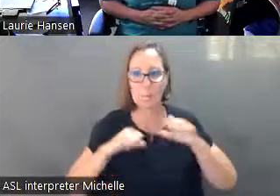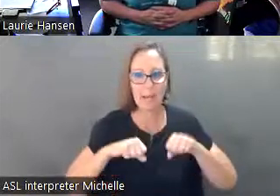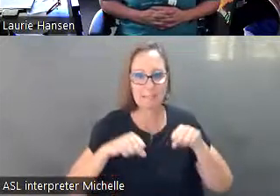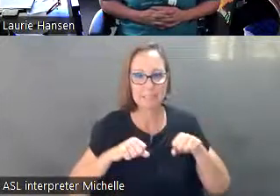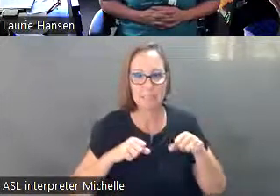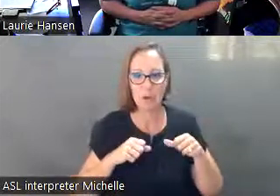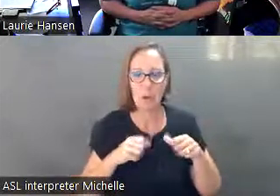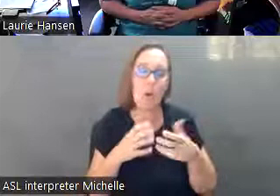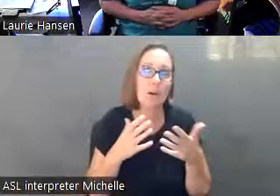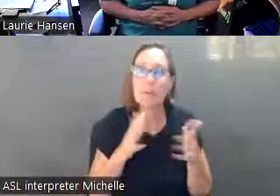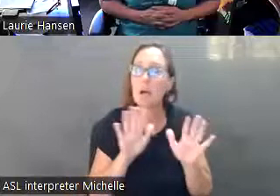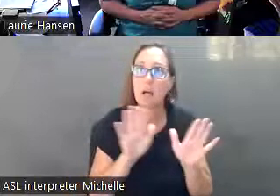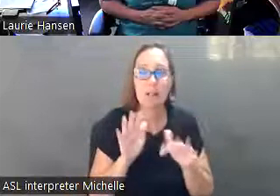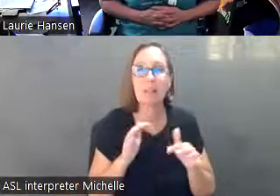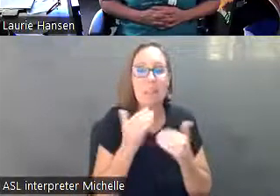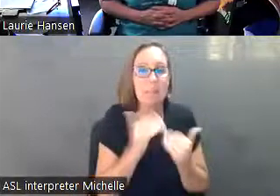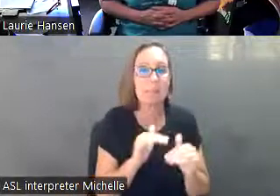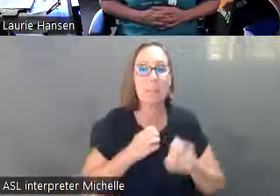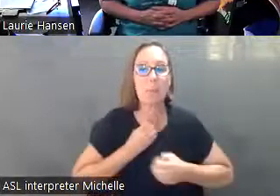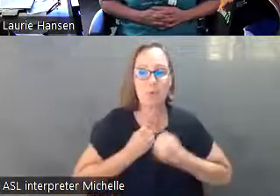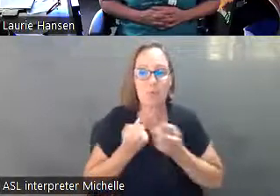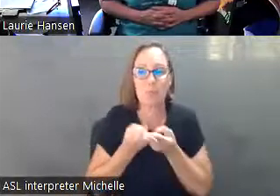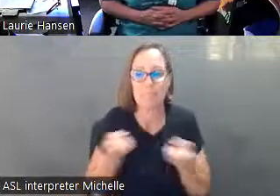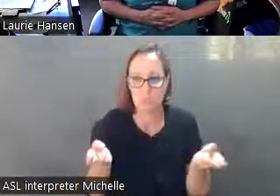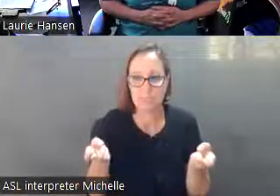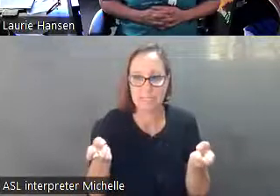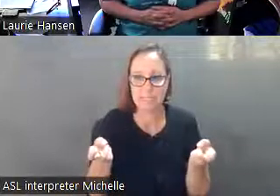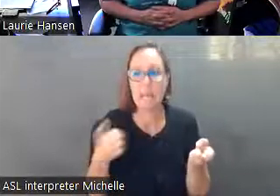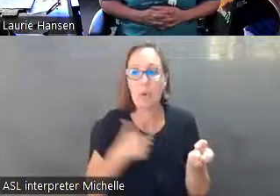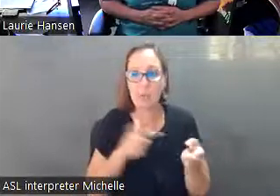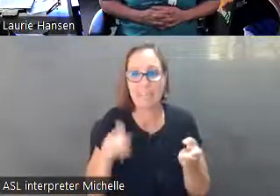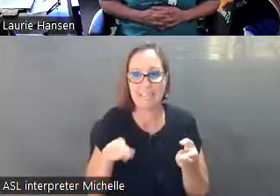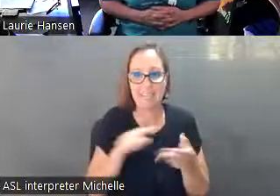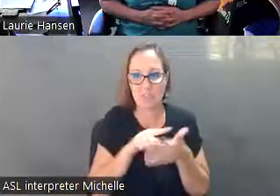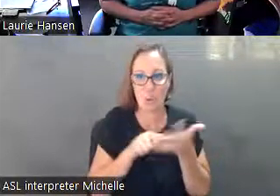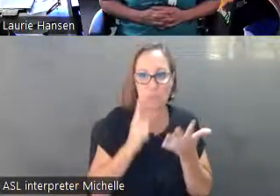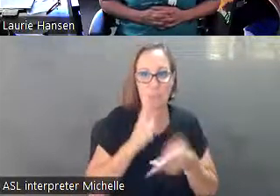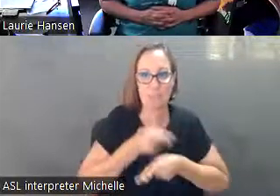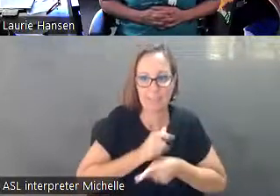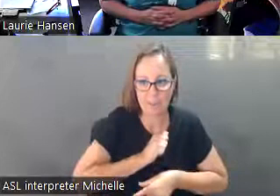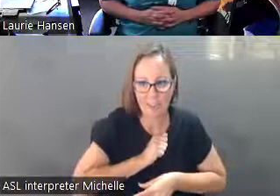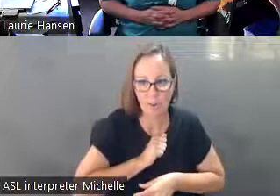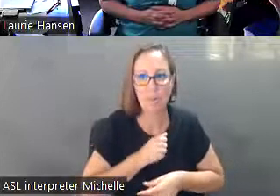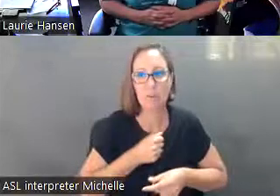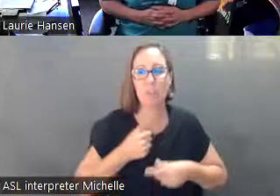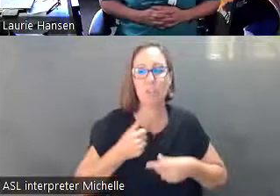emotional resources. And we need those for self-care, to recharge, to